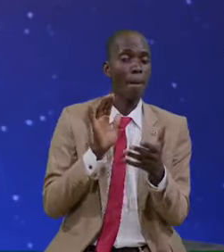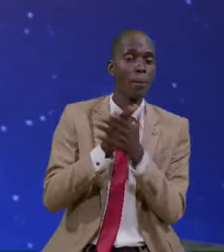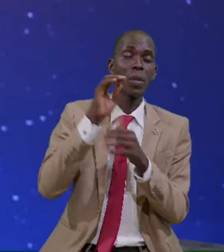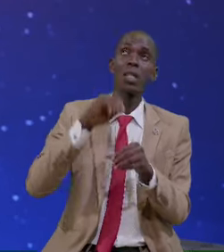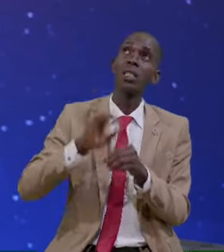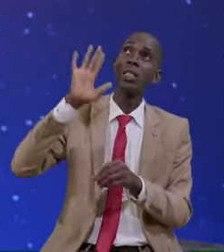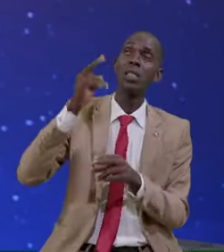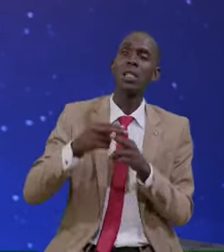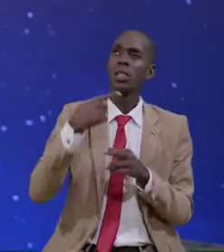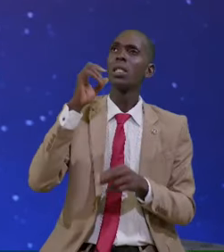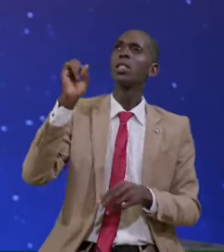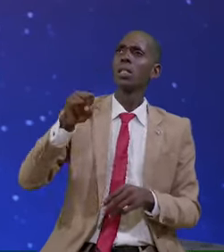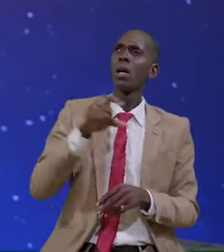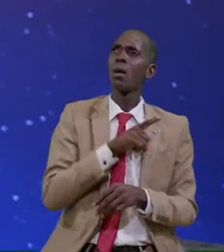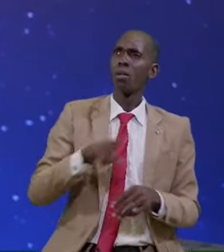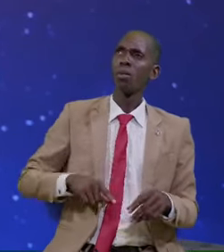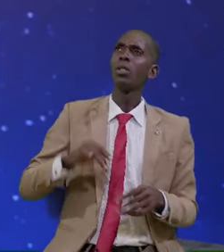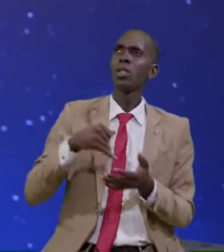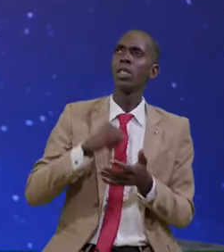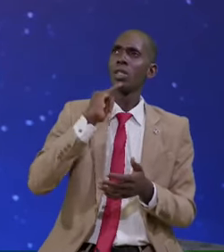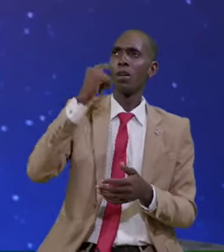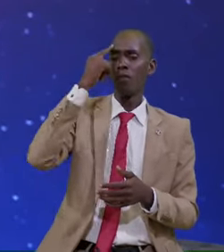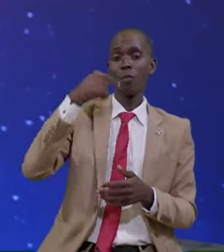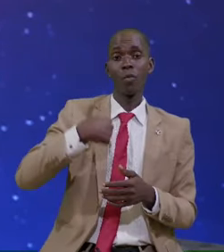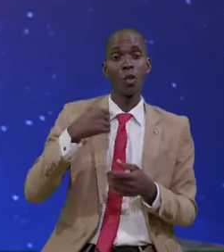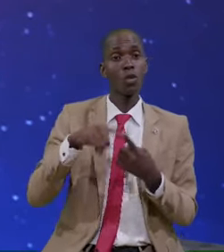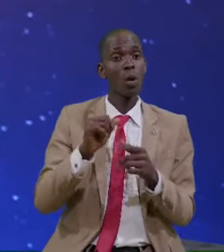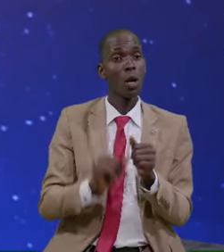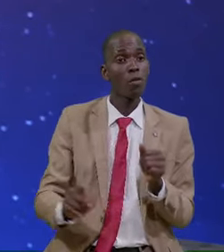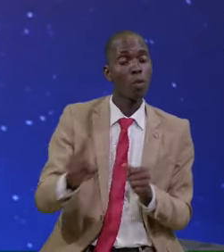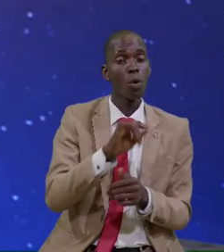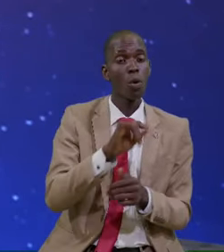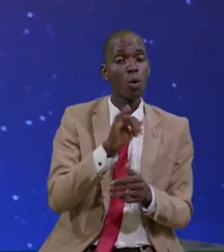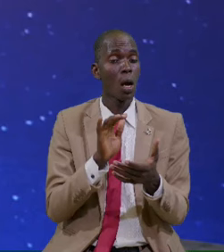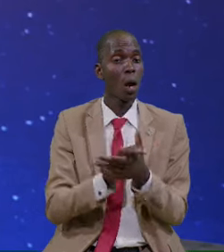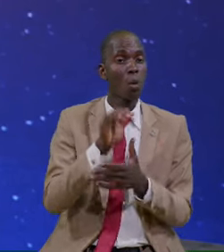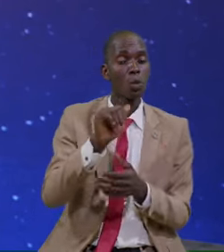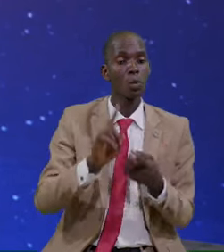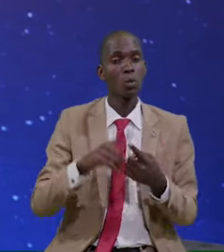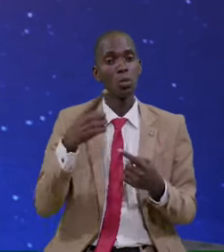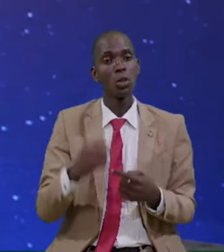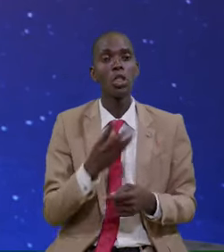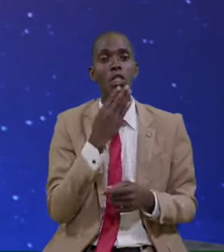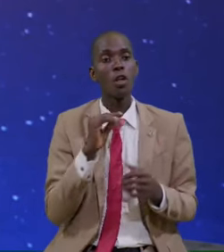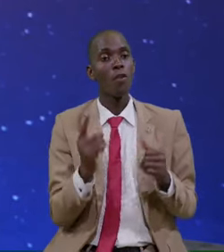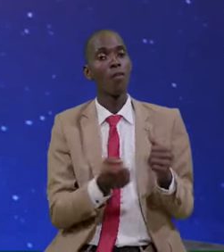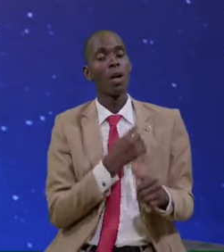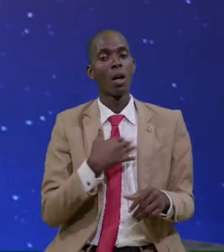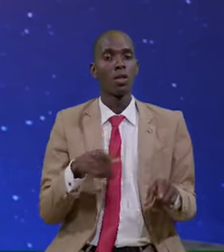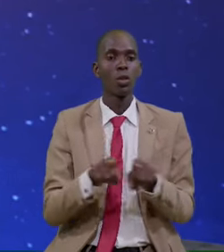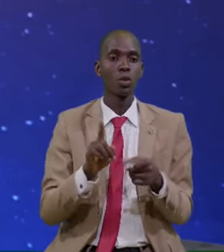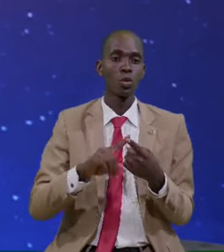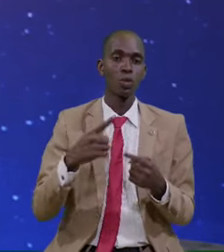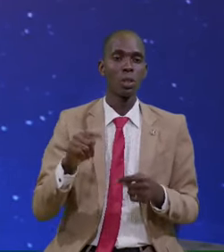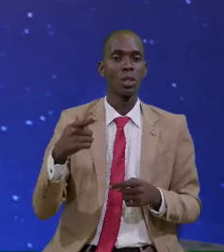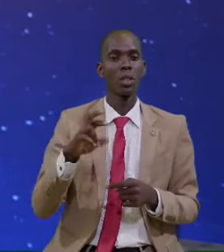Lord, it is for me, to everyone that believeth, to the Jew first and also to the